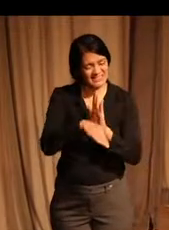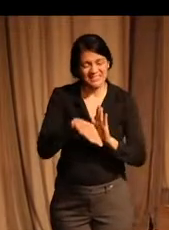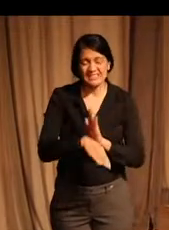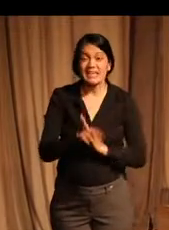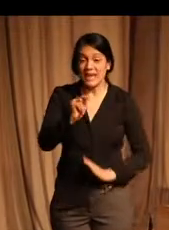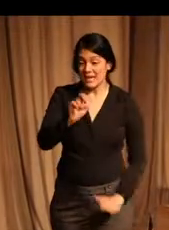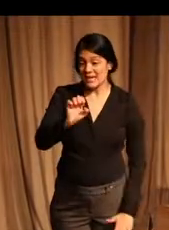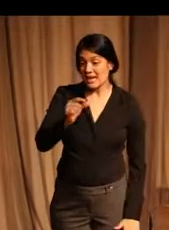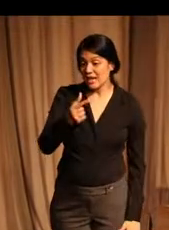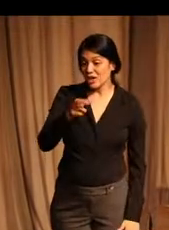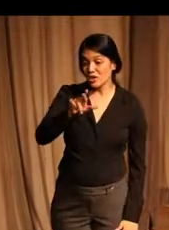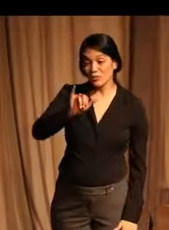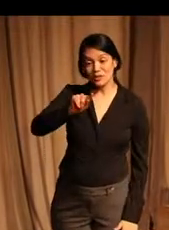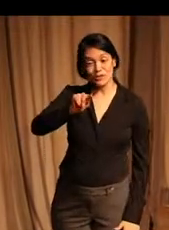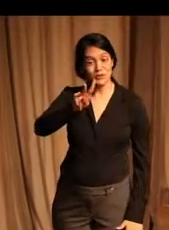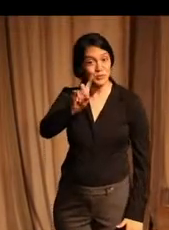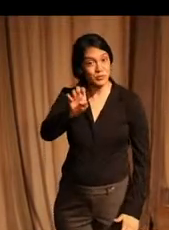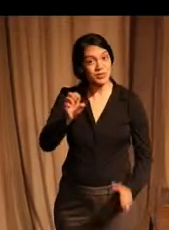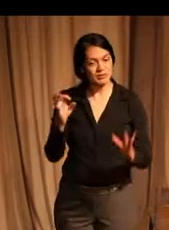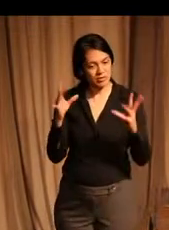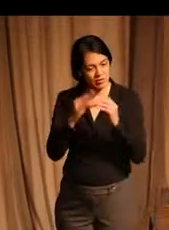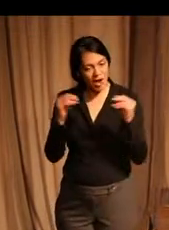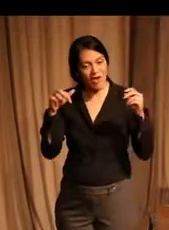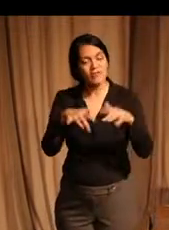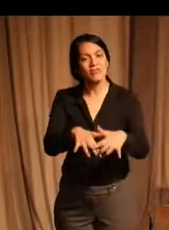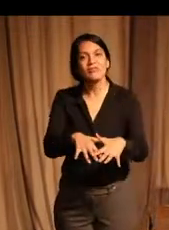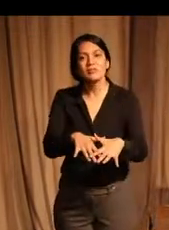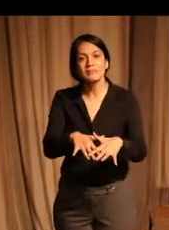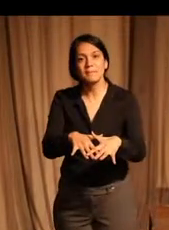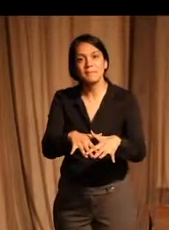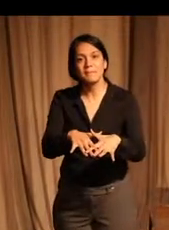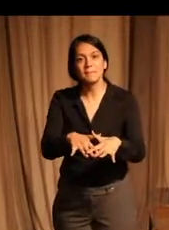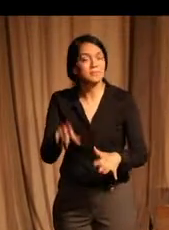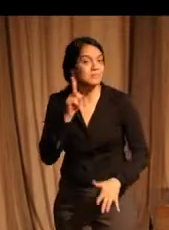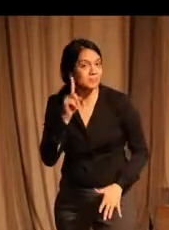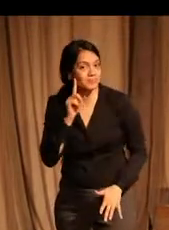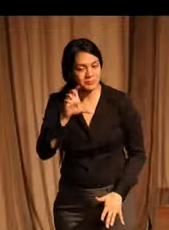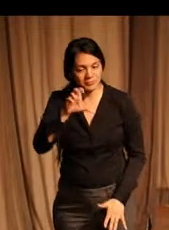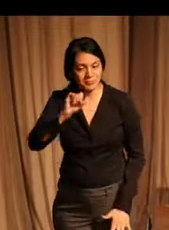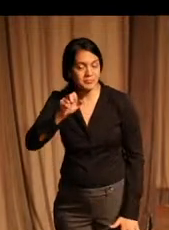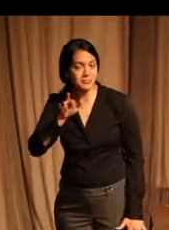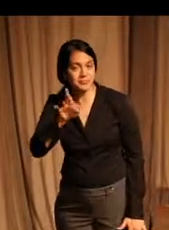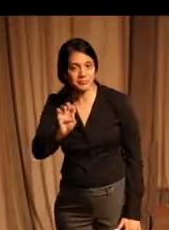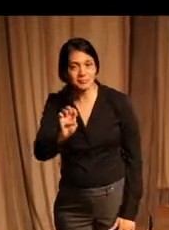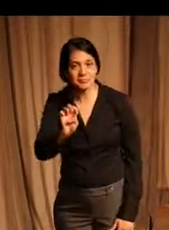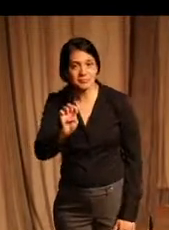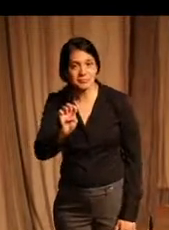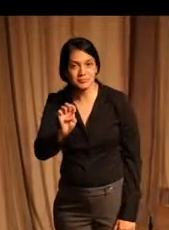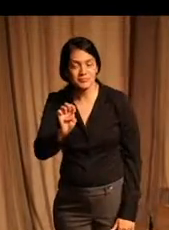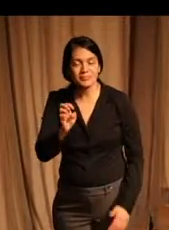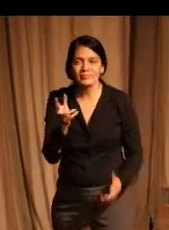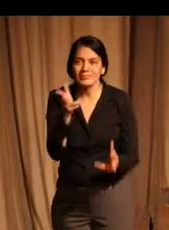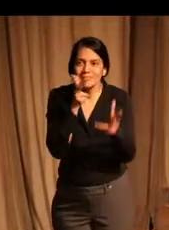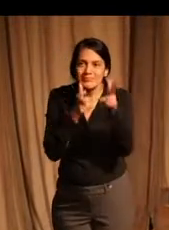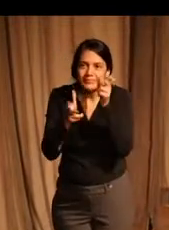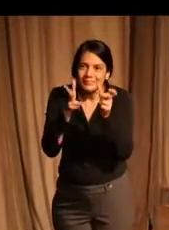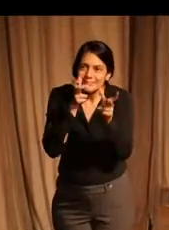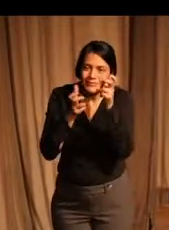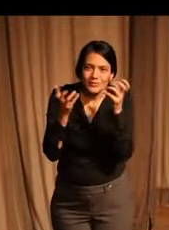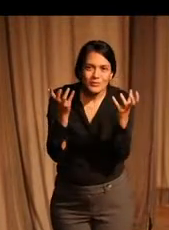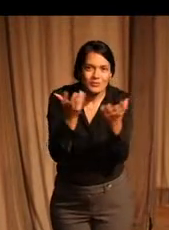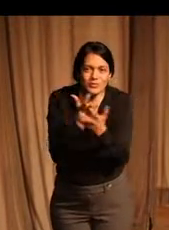Conference and also listening to Cesar and. And of course, thinking about